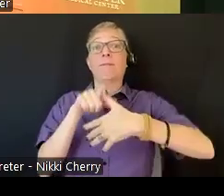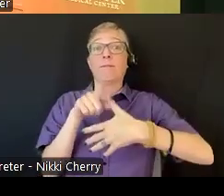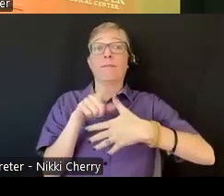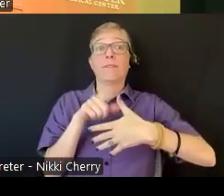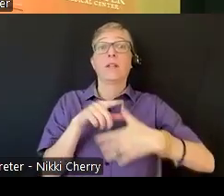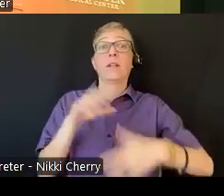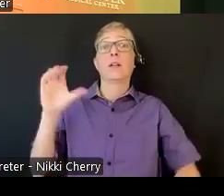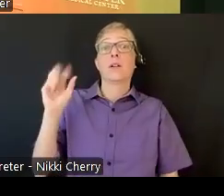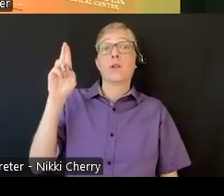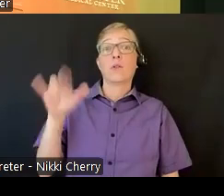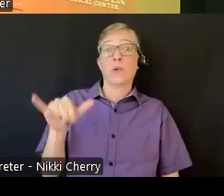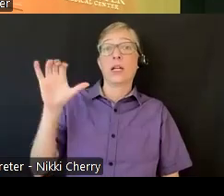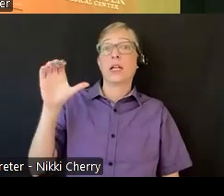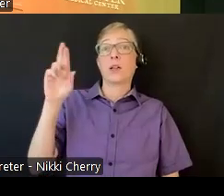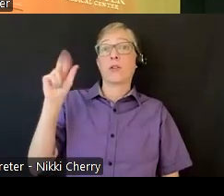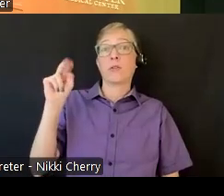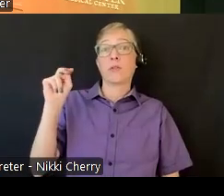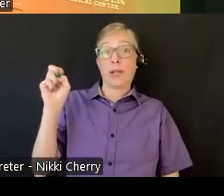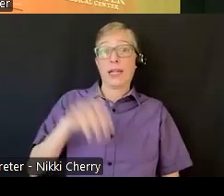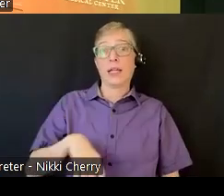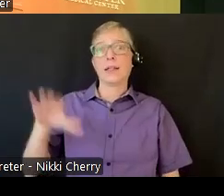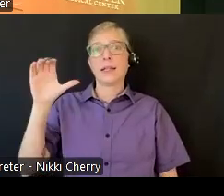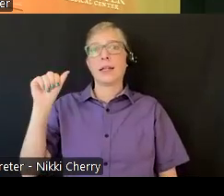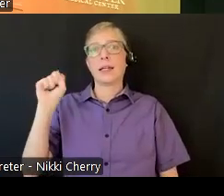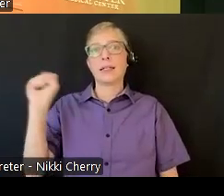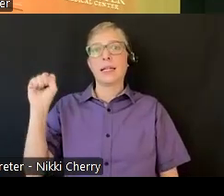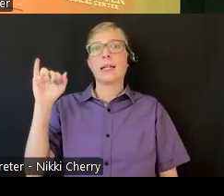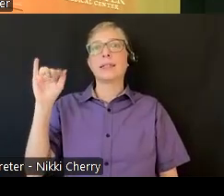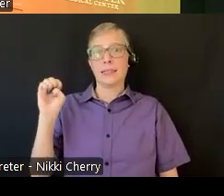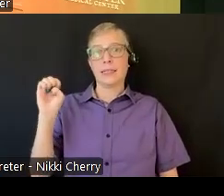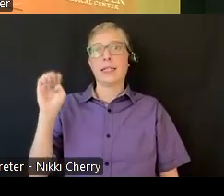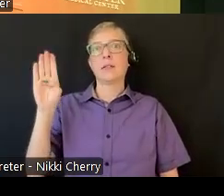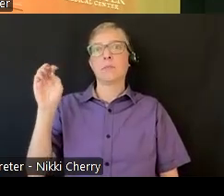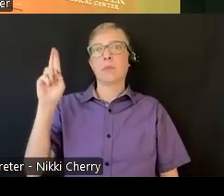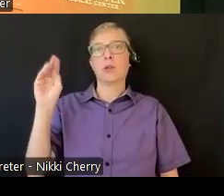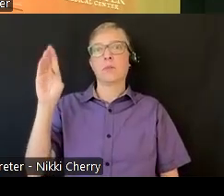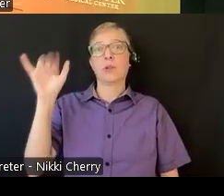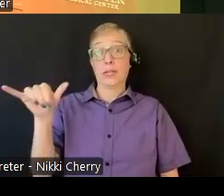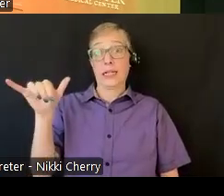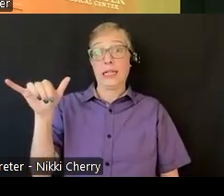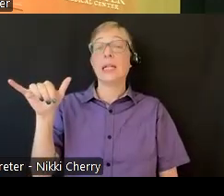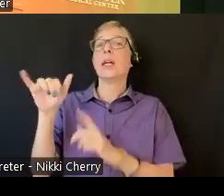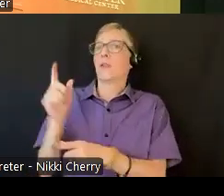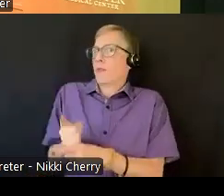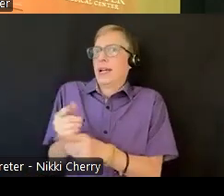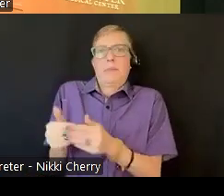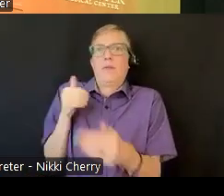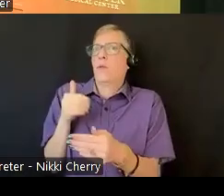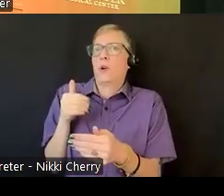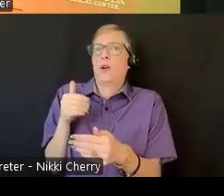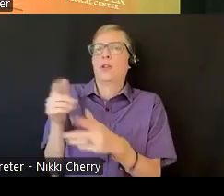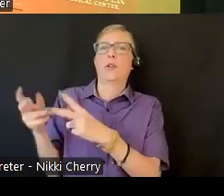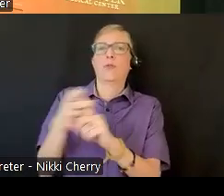Burberry right before the recruitment restrictions kicked in. So we are in very good